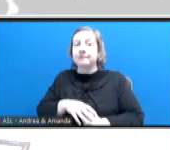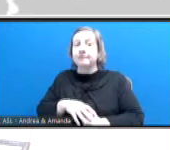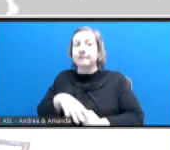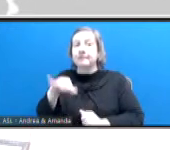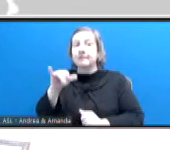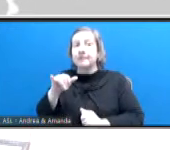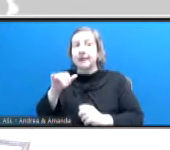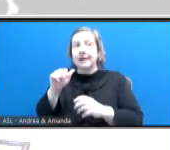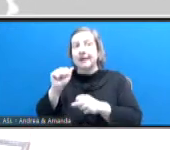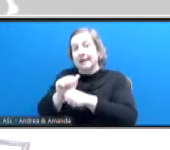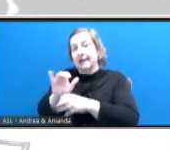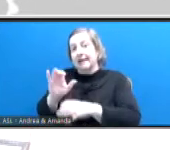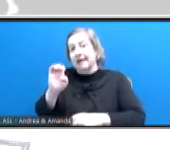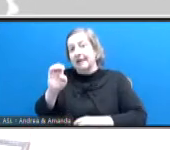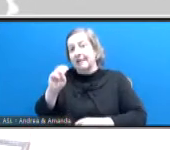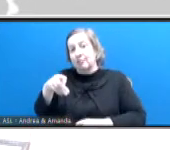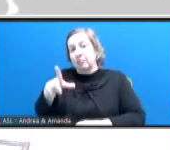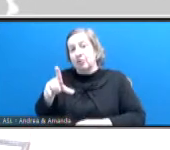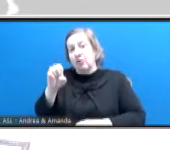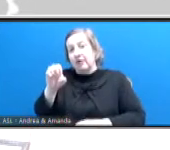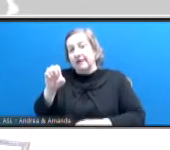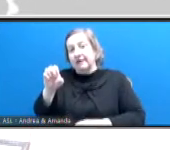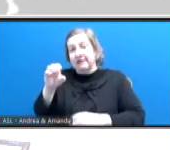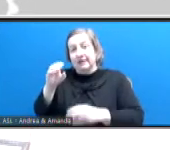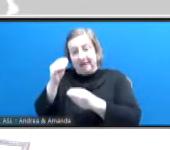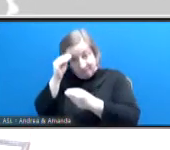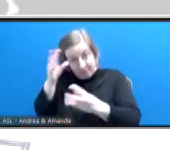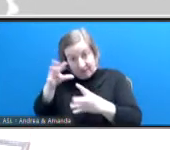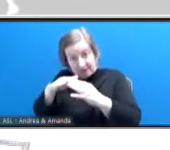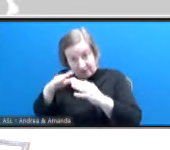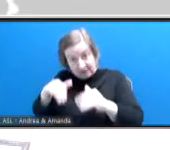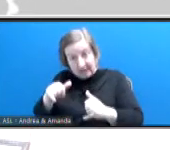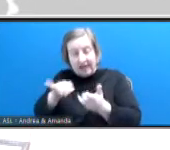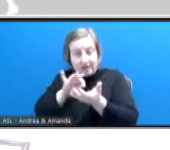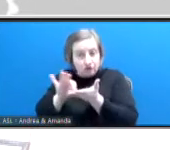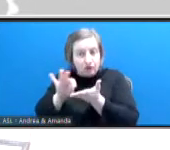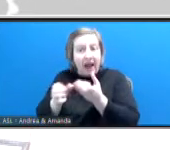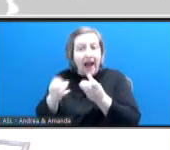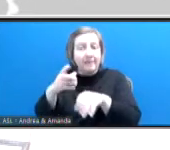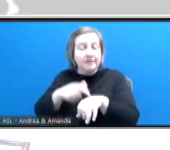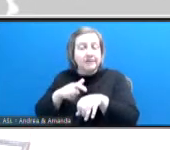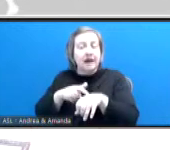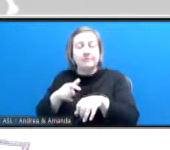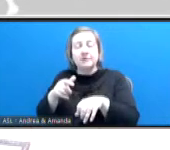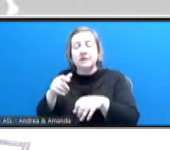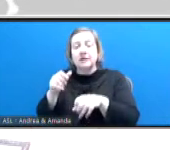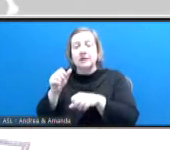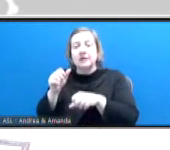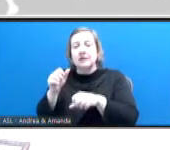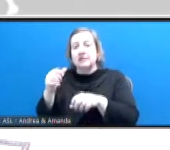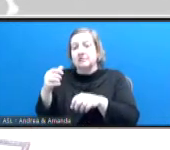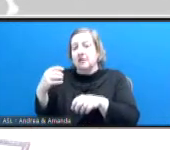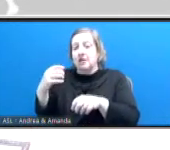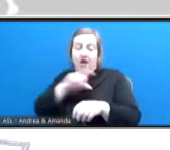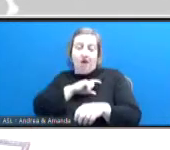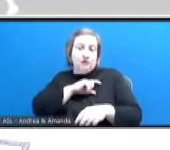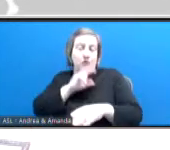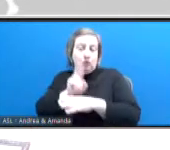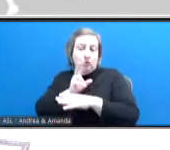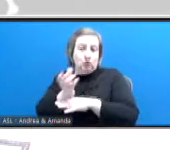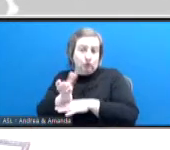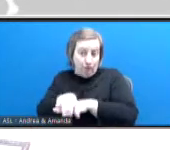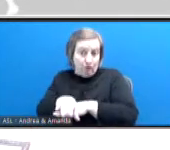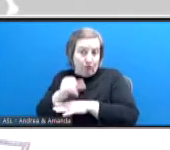Employee information system, you know, it tracks how many times an officer used force within a 6 month period to see if they went outside